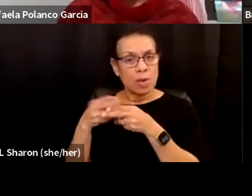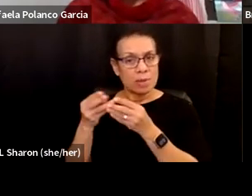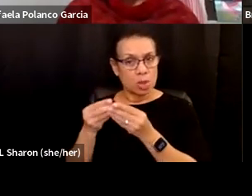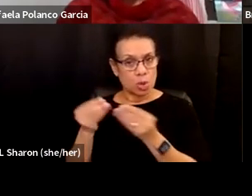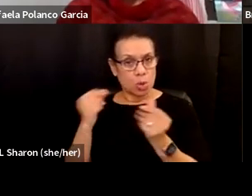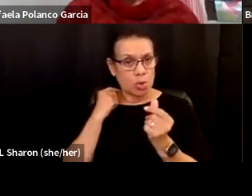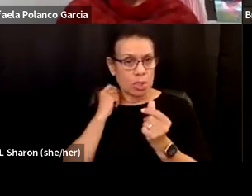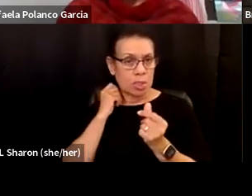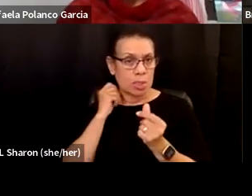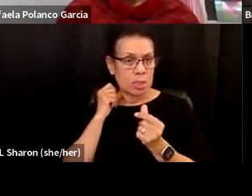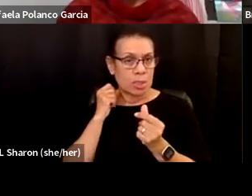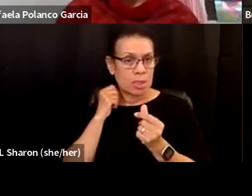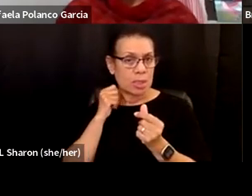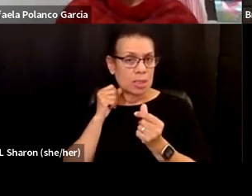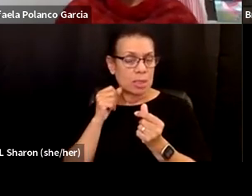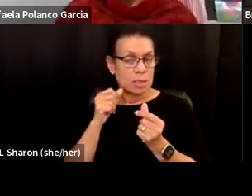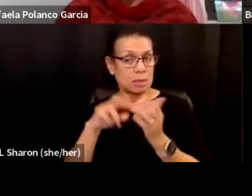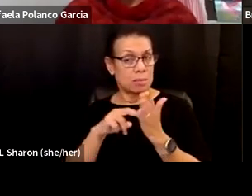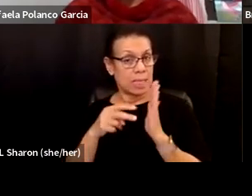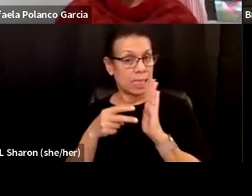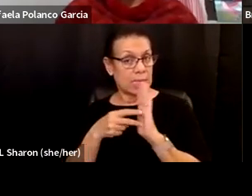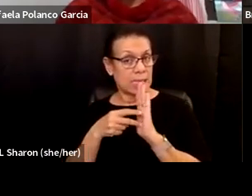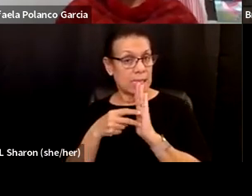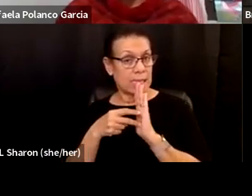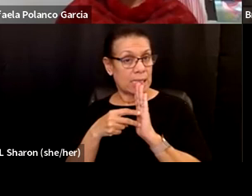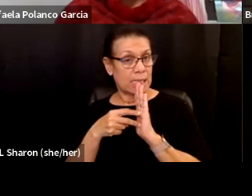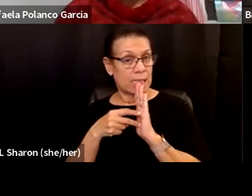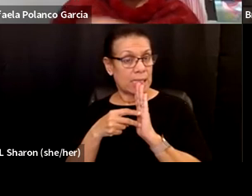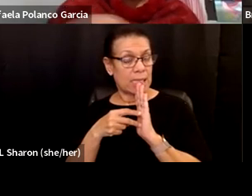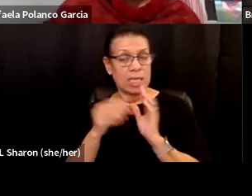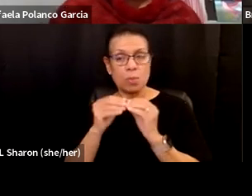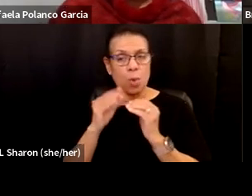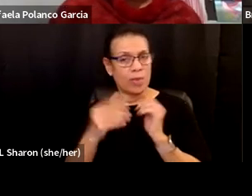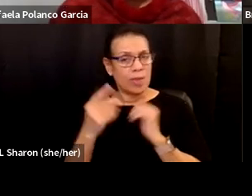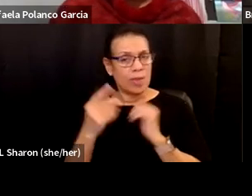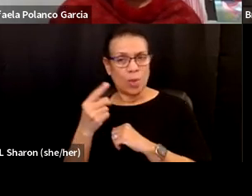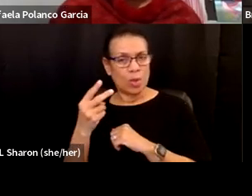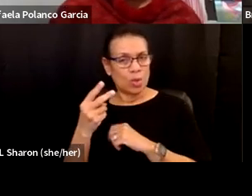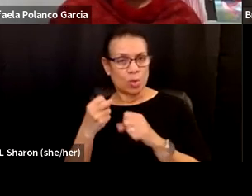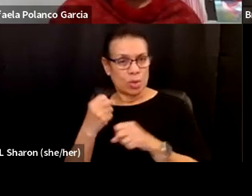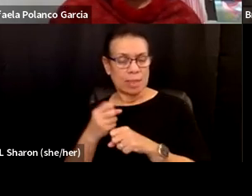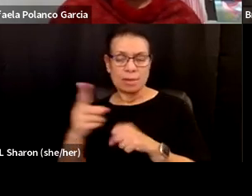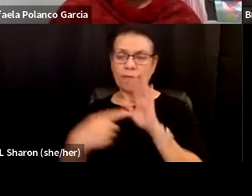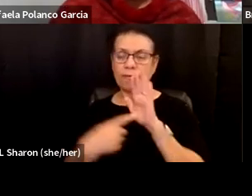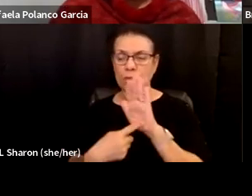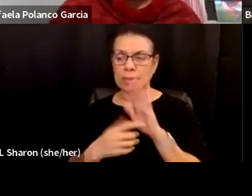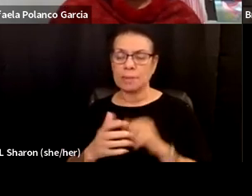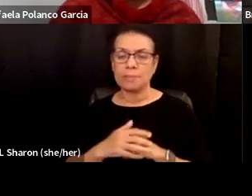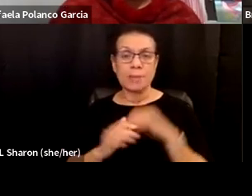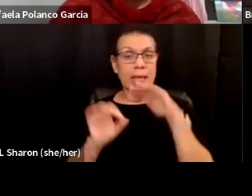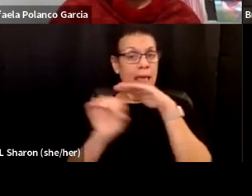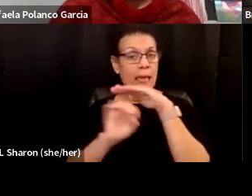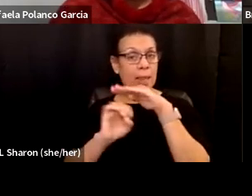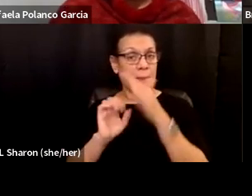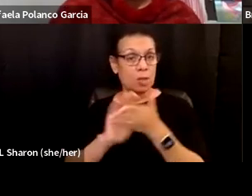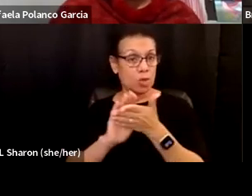that are we saying that that goes beyond one or two years example of some of the elementary schools that